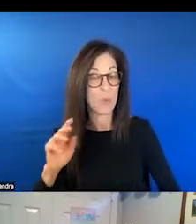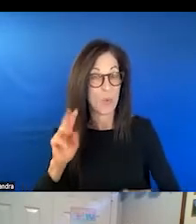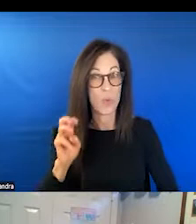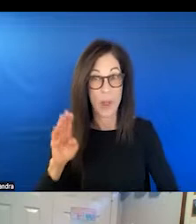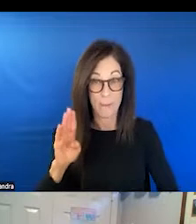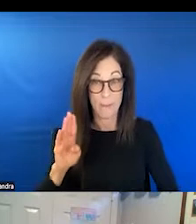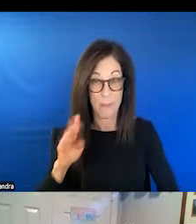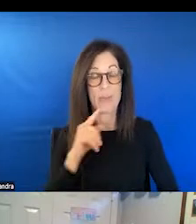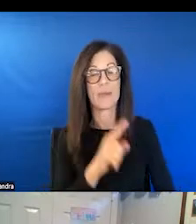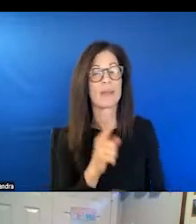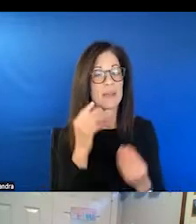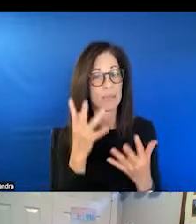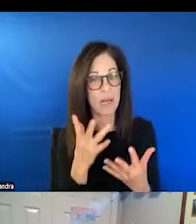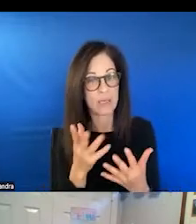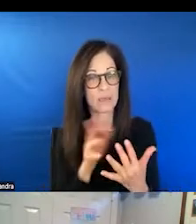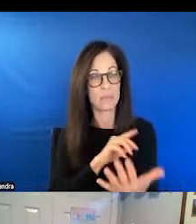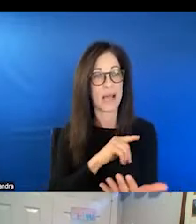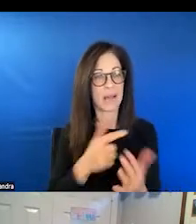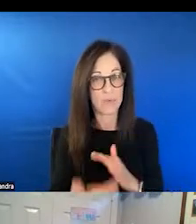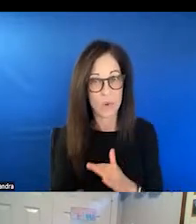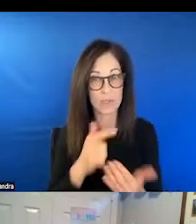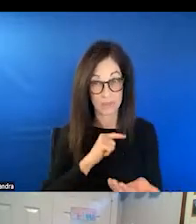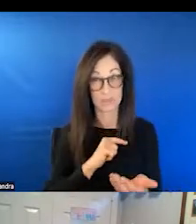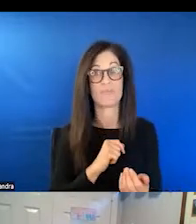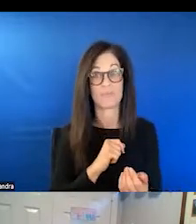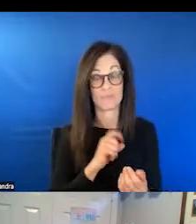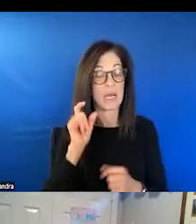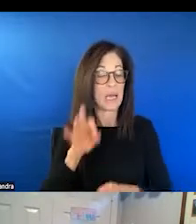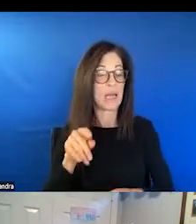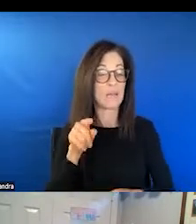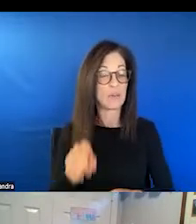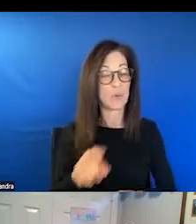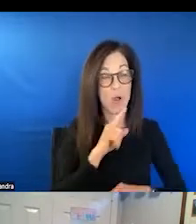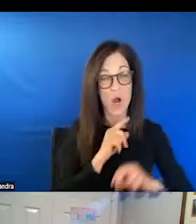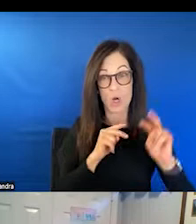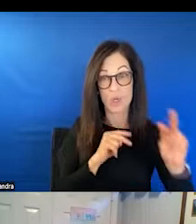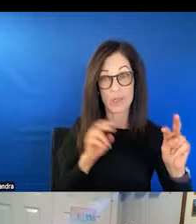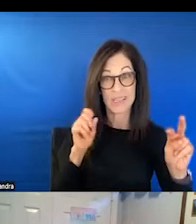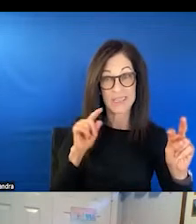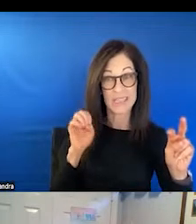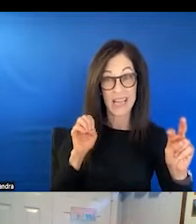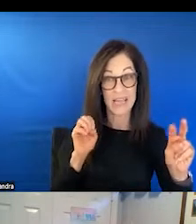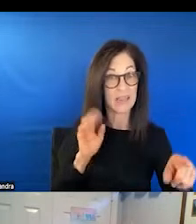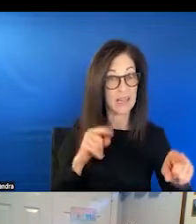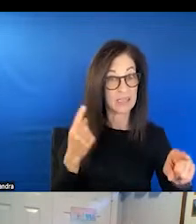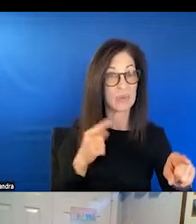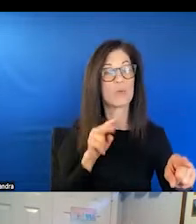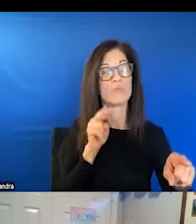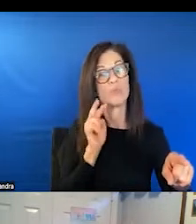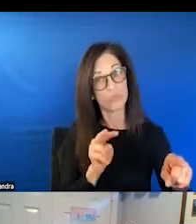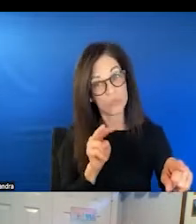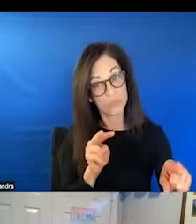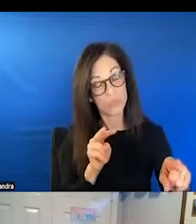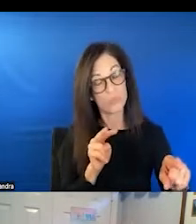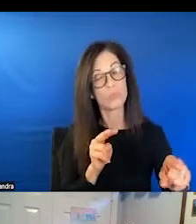it goes both backwards as well as forward. So if you are looking at the site and it is something that you're looking at where you want to look